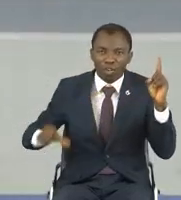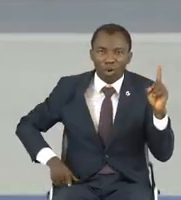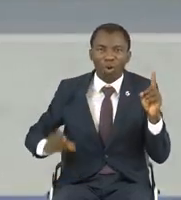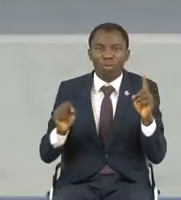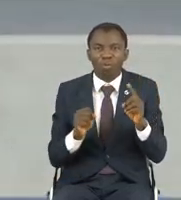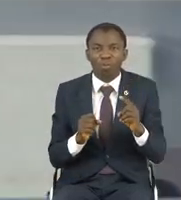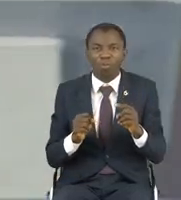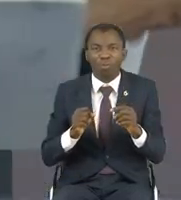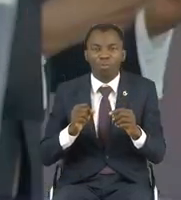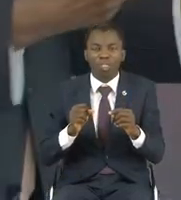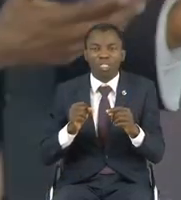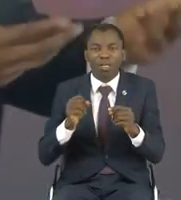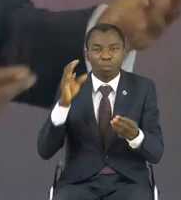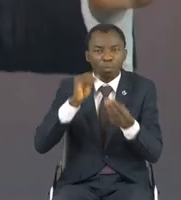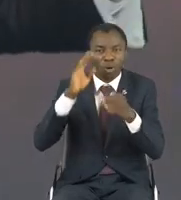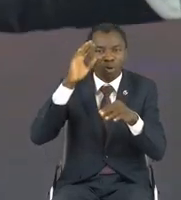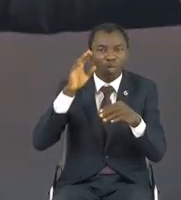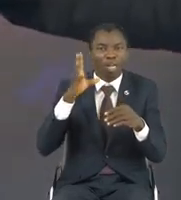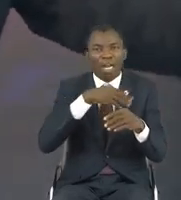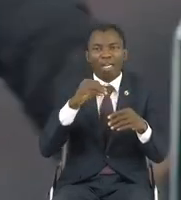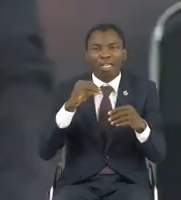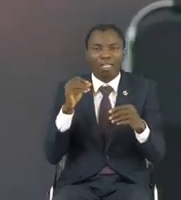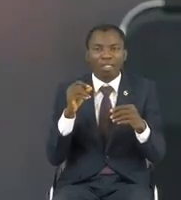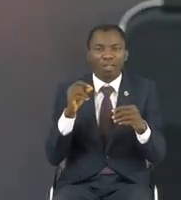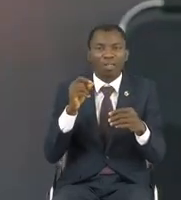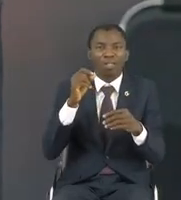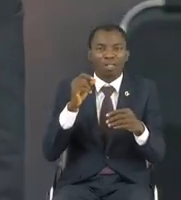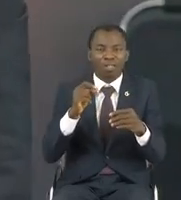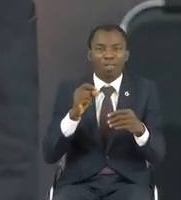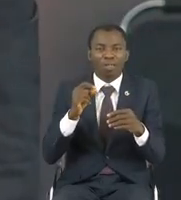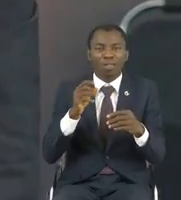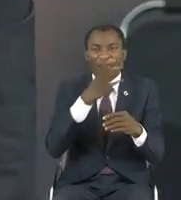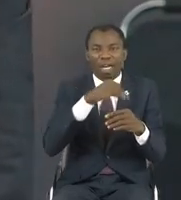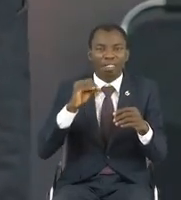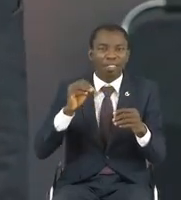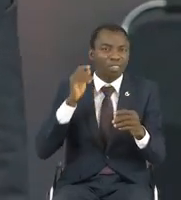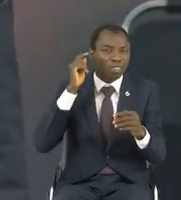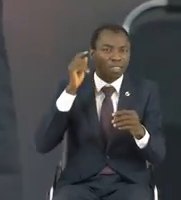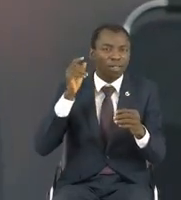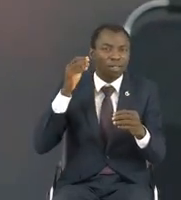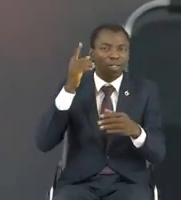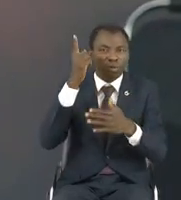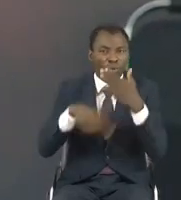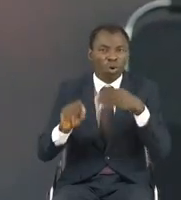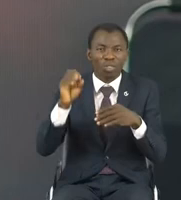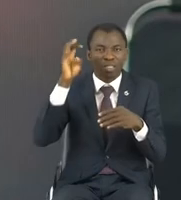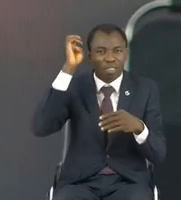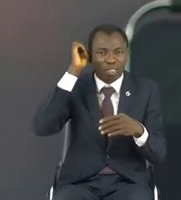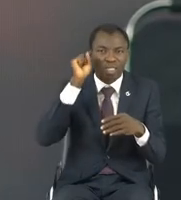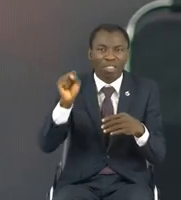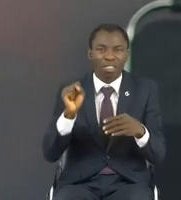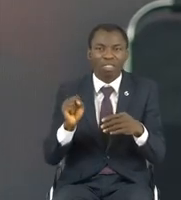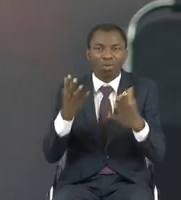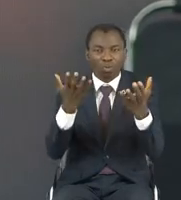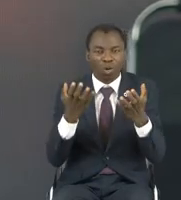higher love, that makes you to obey the scriptures despite what she